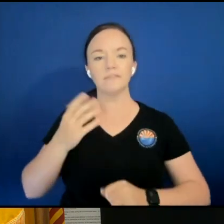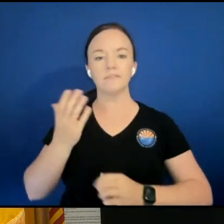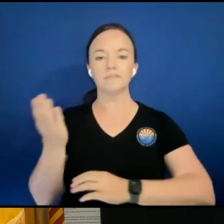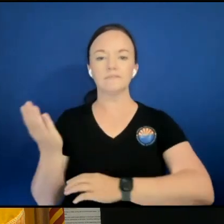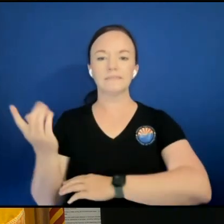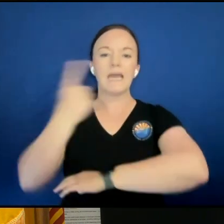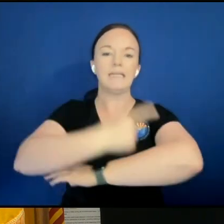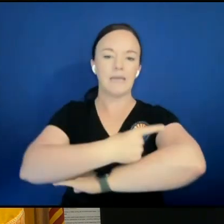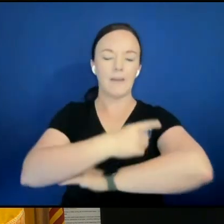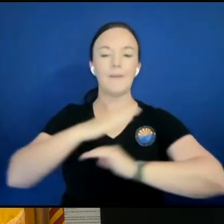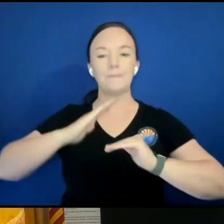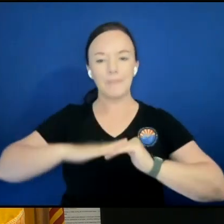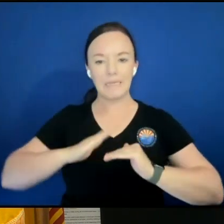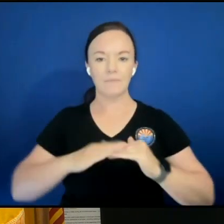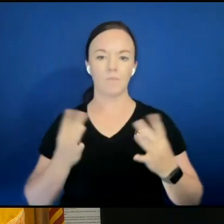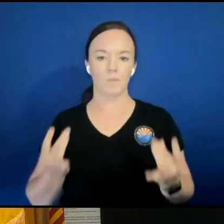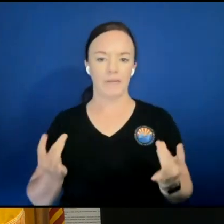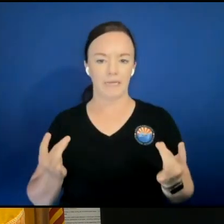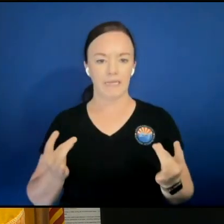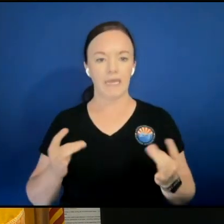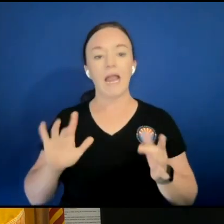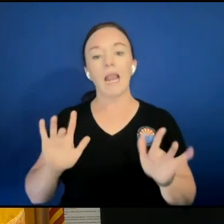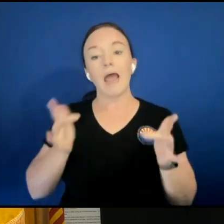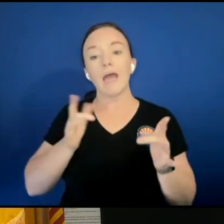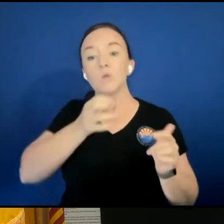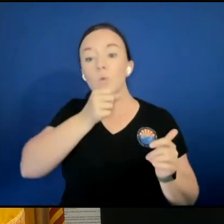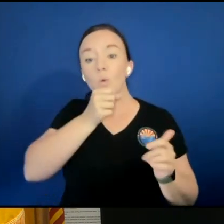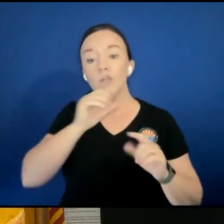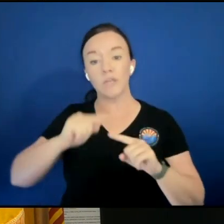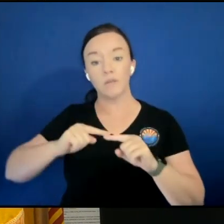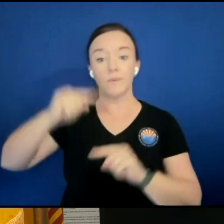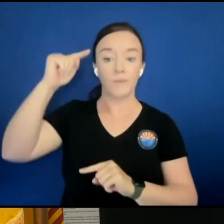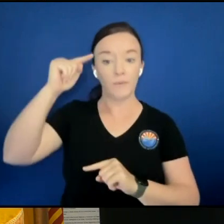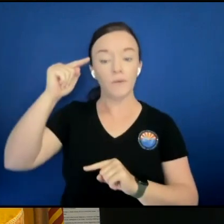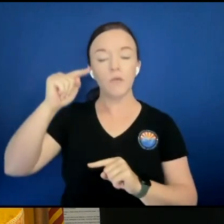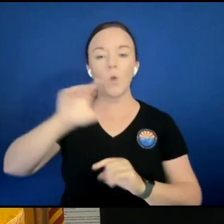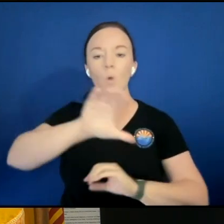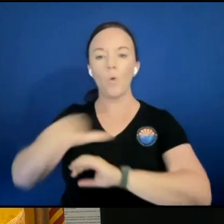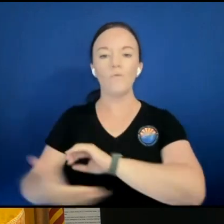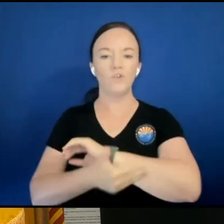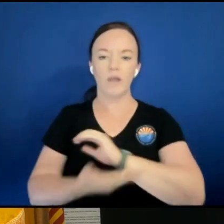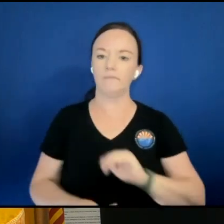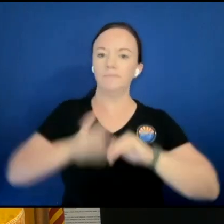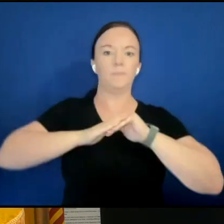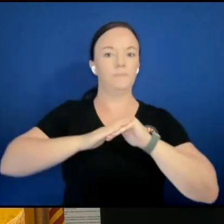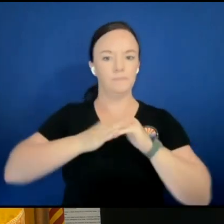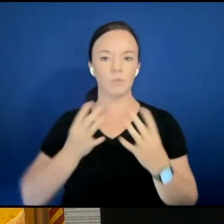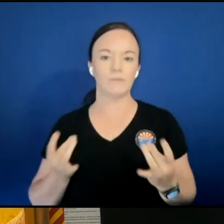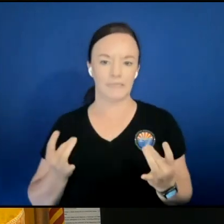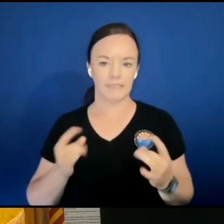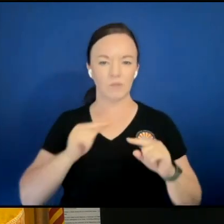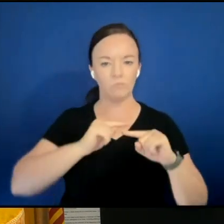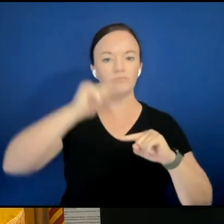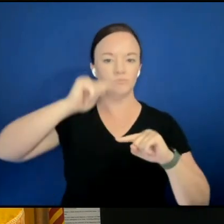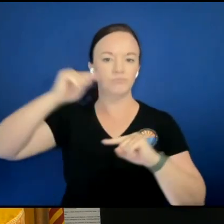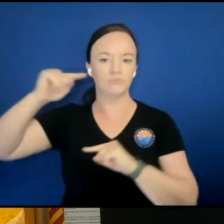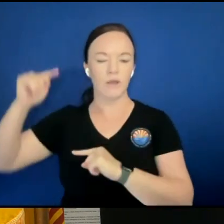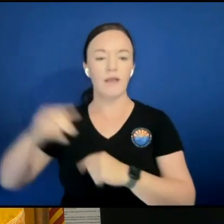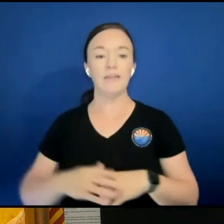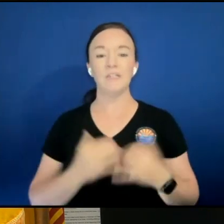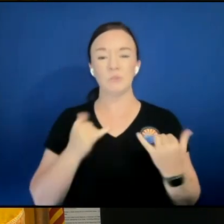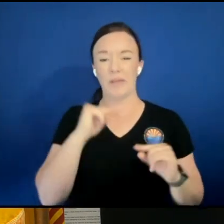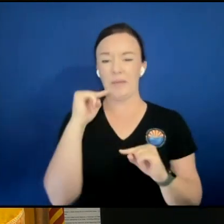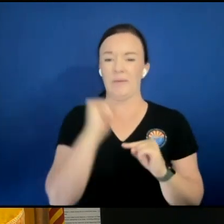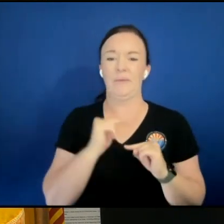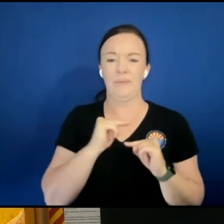minimum humidities, and these lighter orange are our overnight recoveries. Now again, you'll see today staying